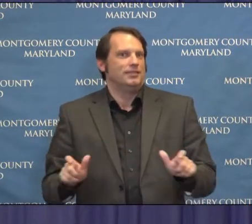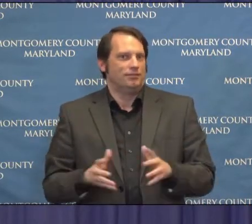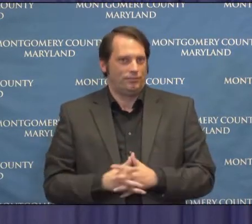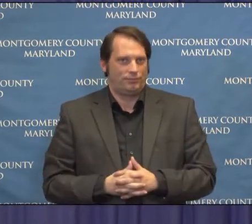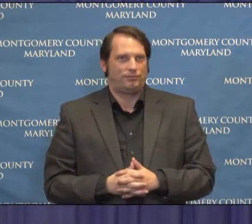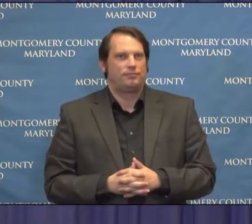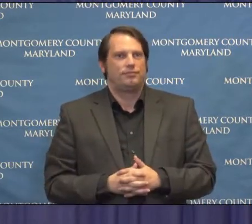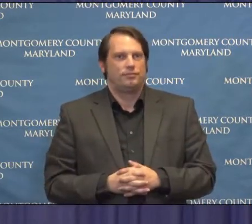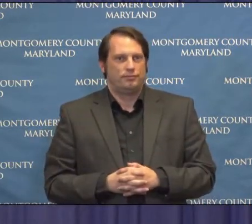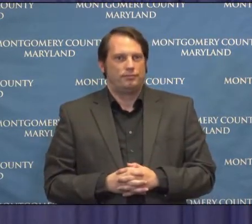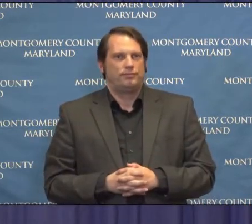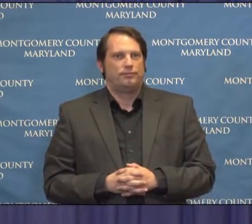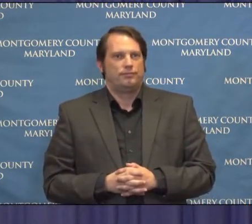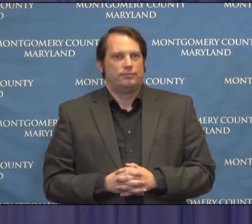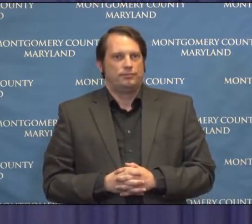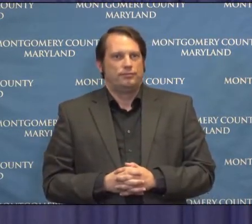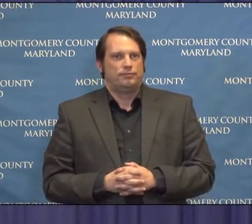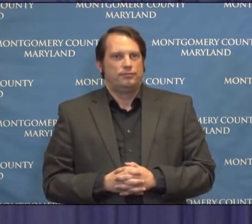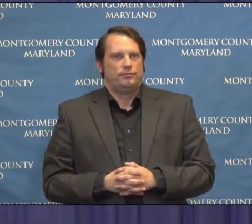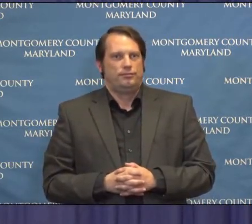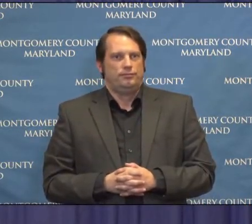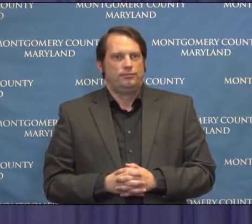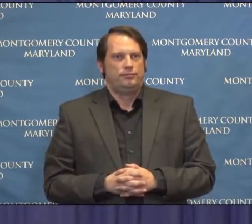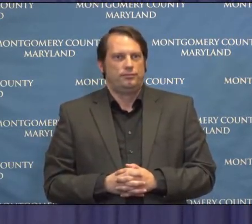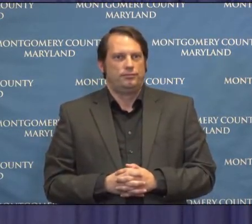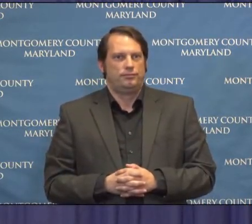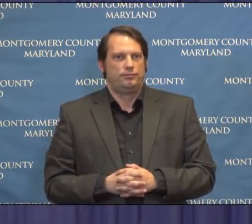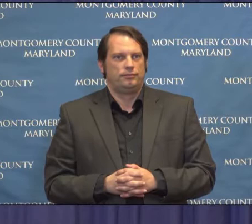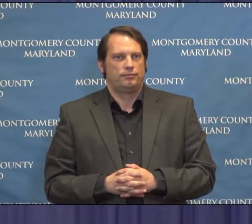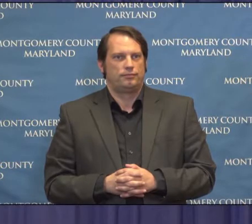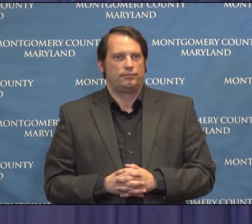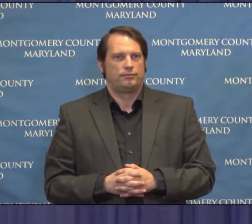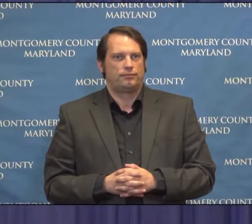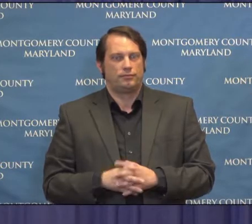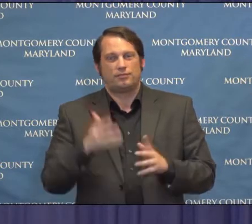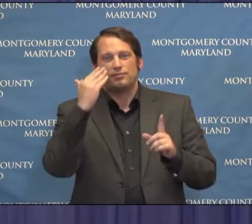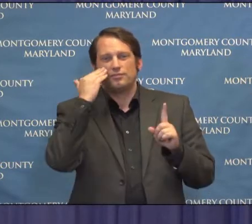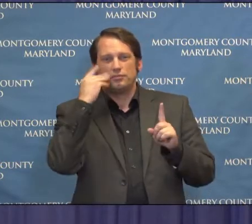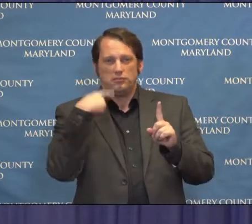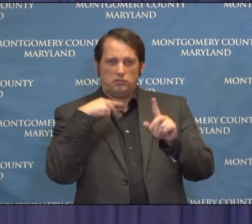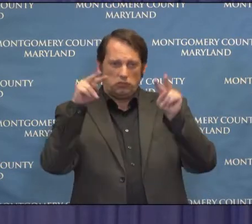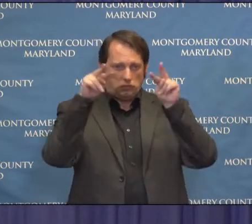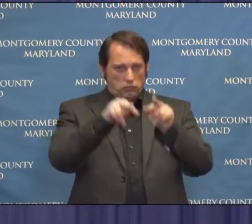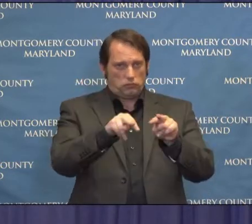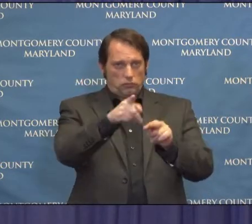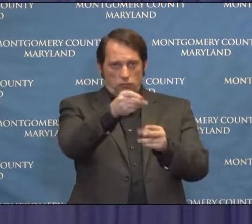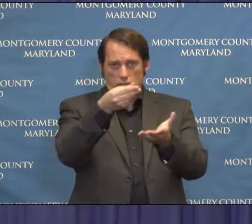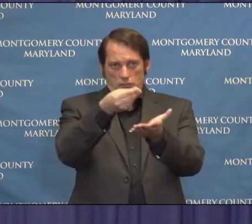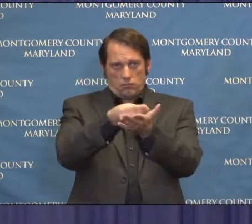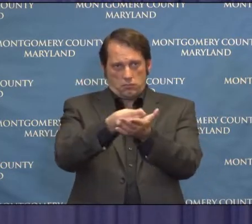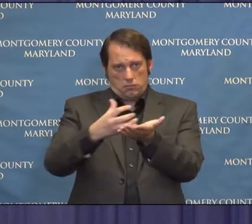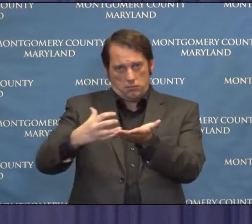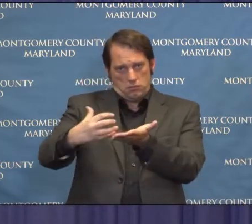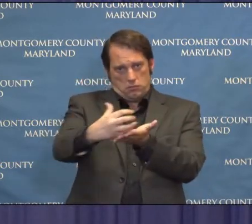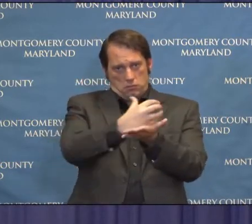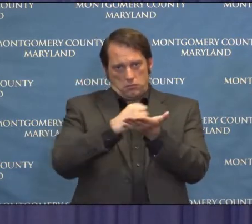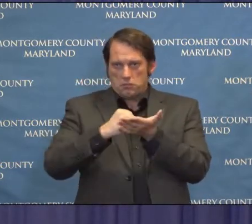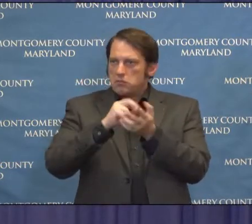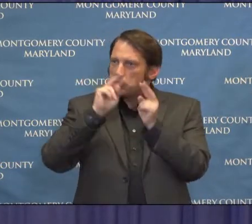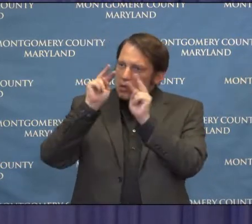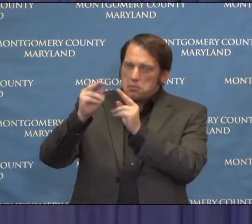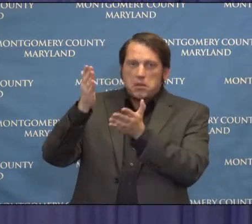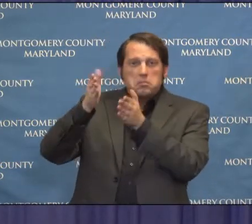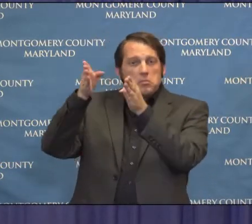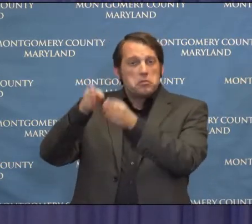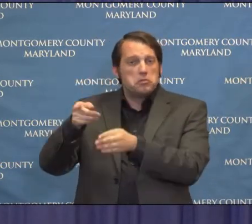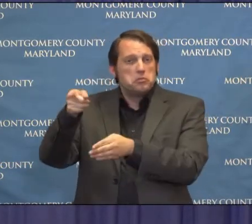equivalent income of somebody earning about $57,000 a year. So that's pretty significant. And that, we're